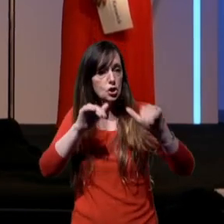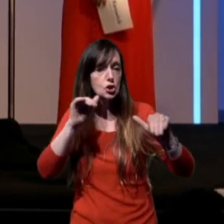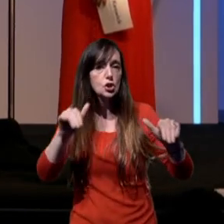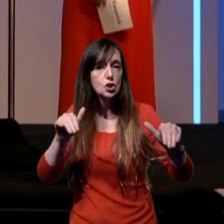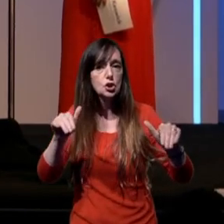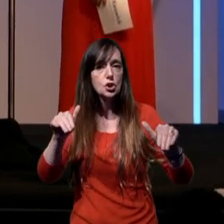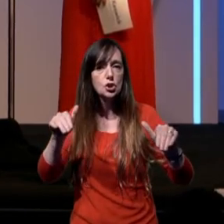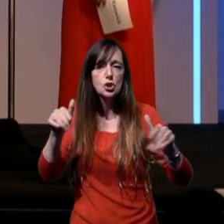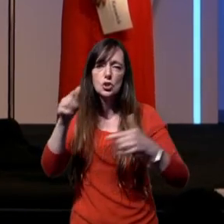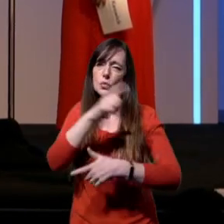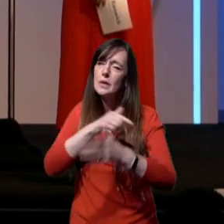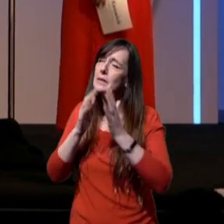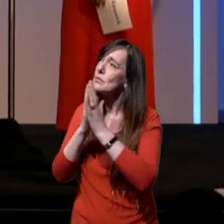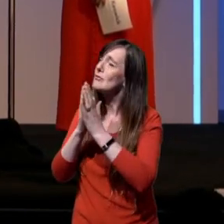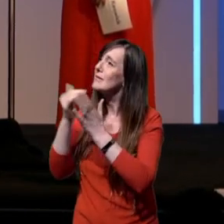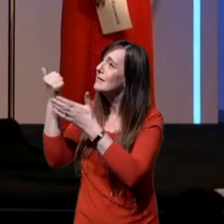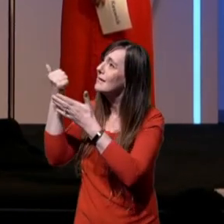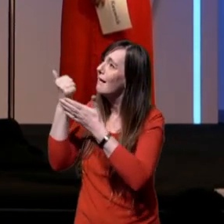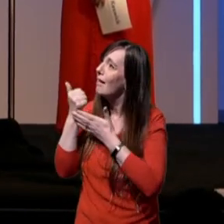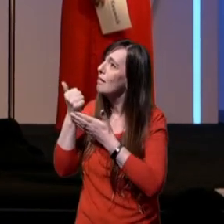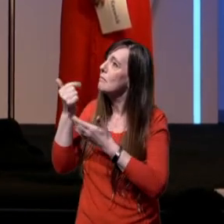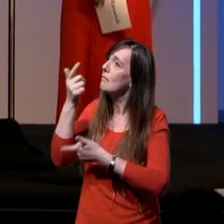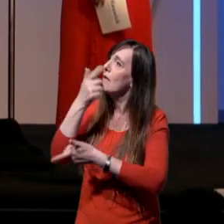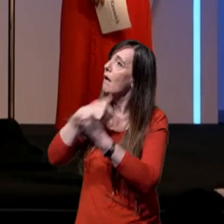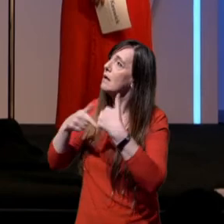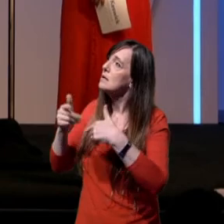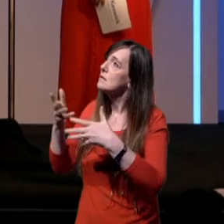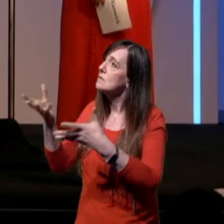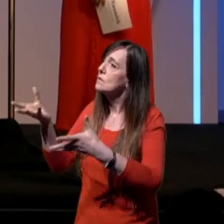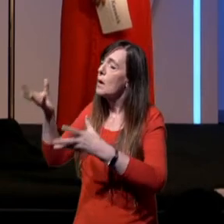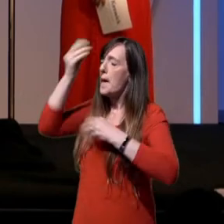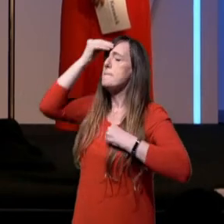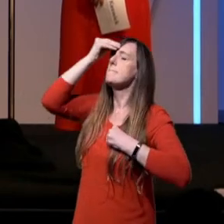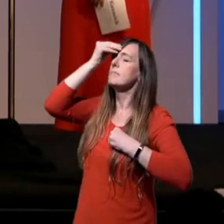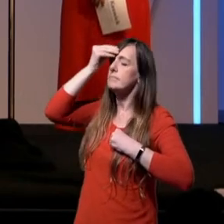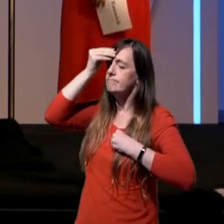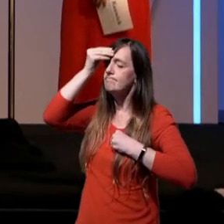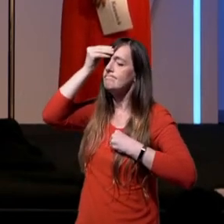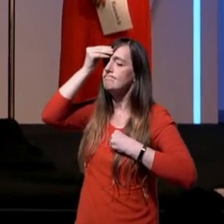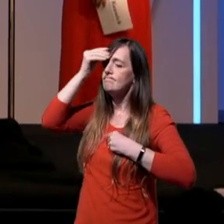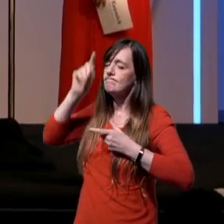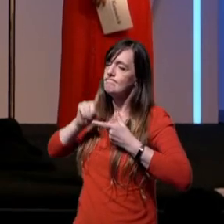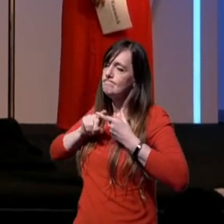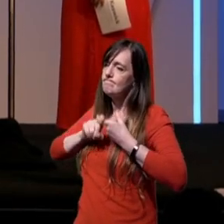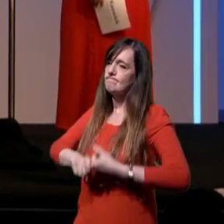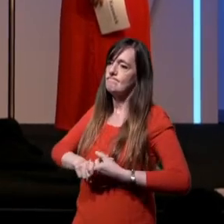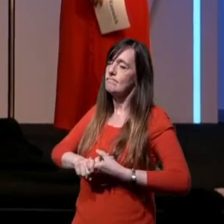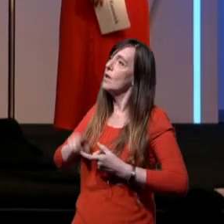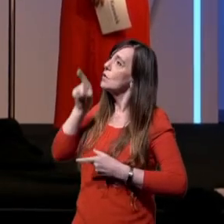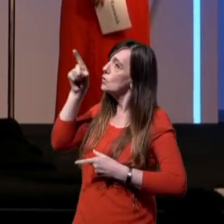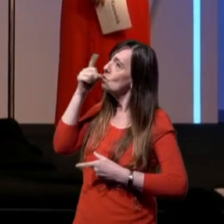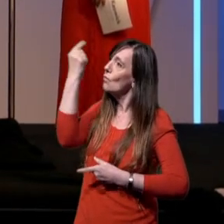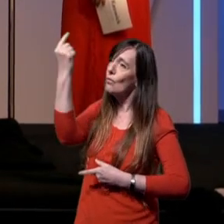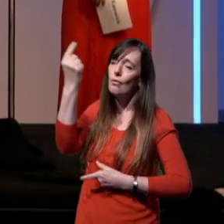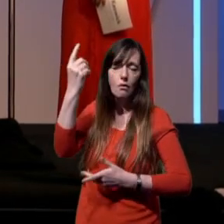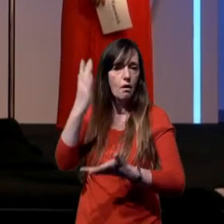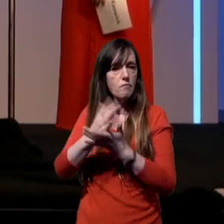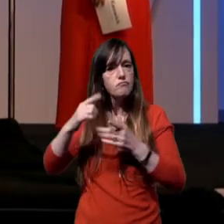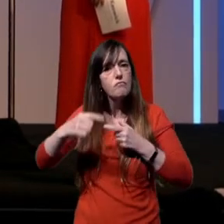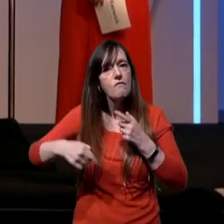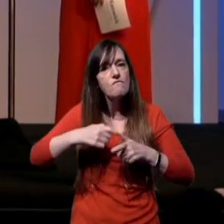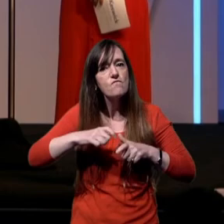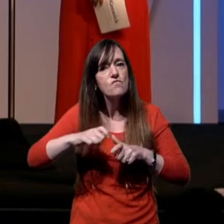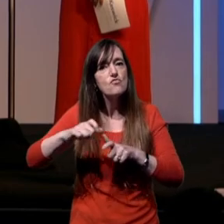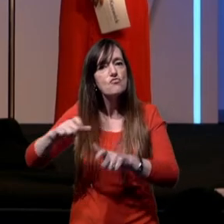Again, we pray, help us to take to heart your word tonight, that you are the forever God.